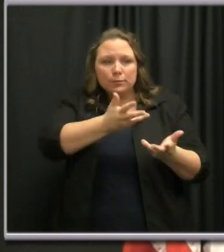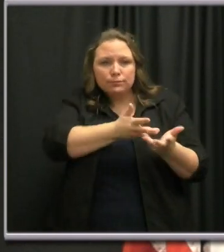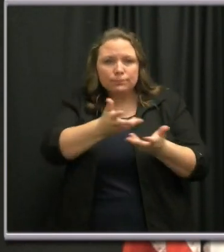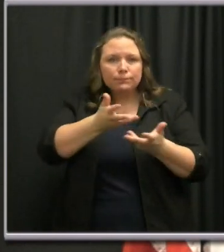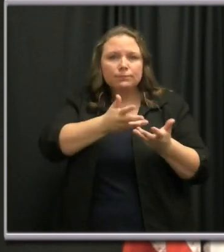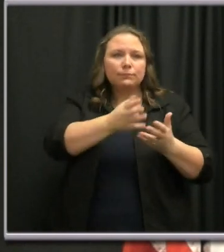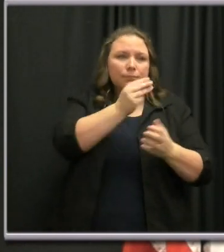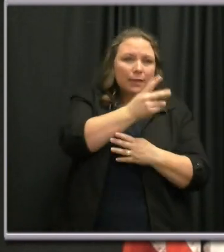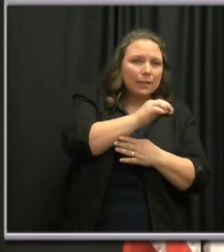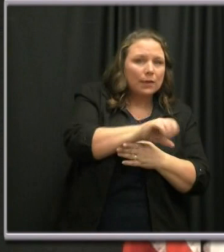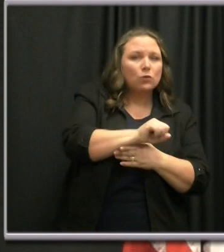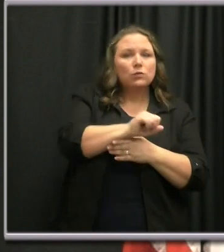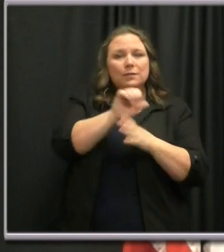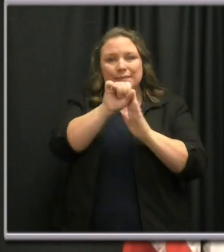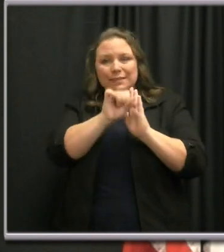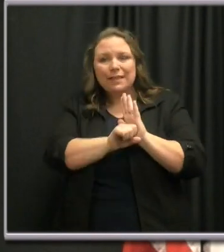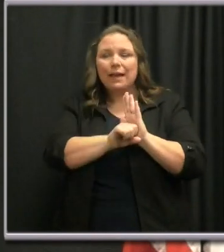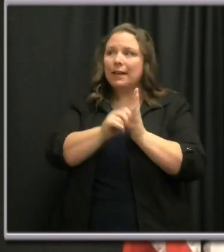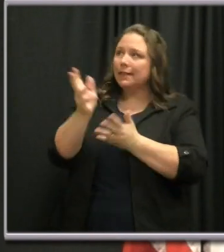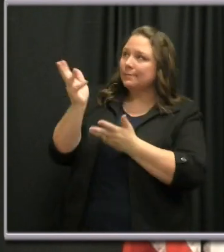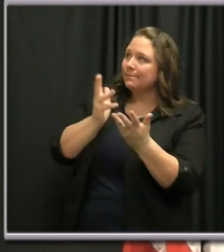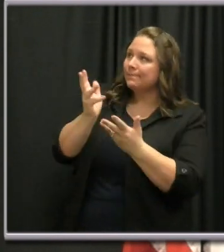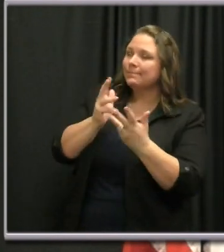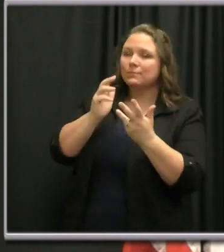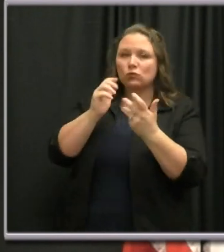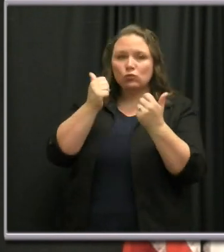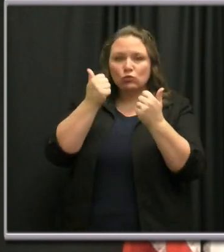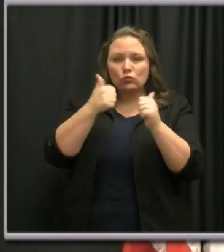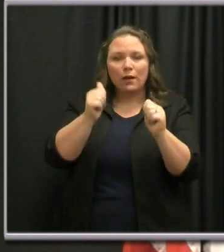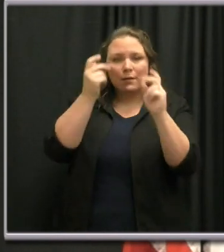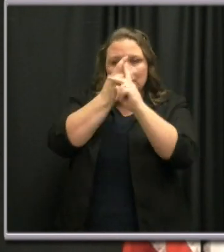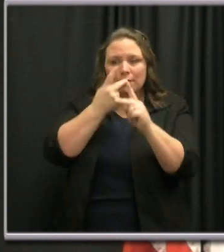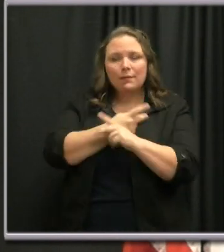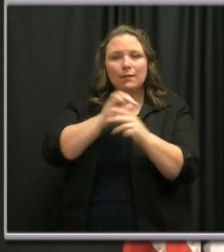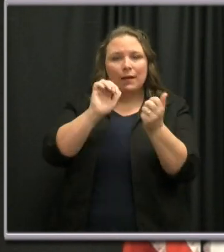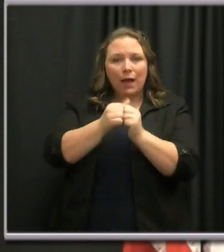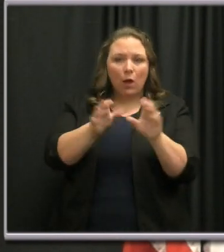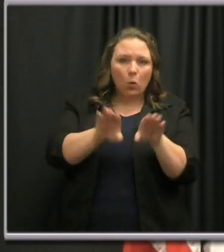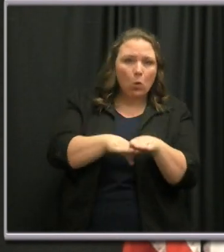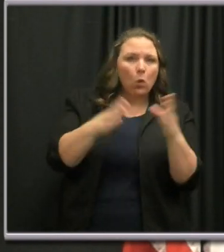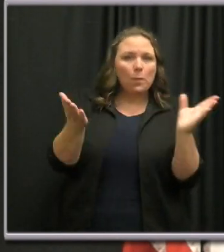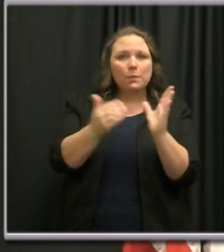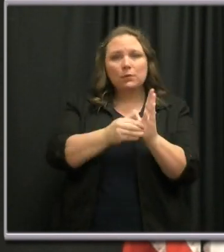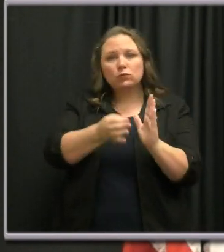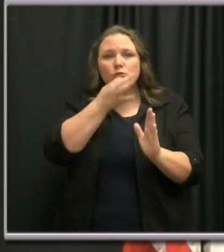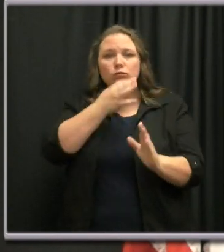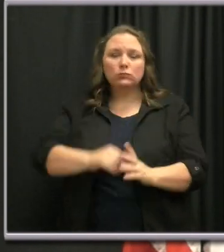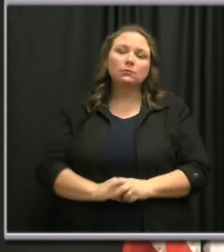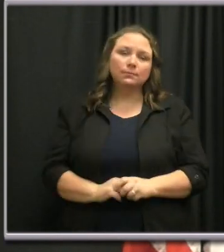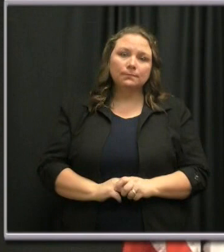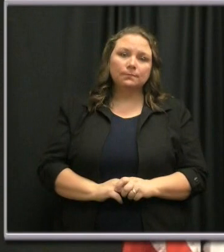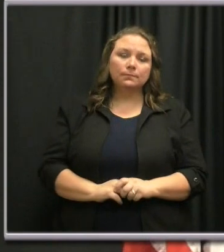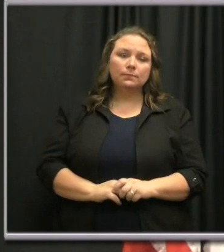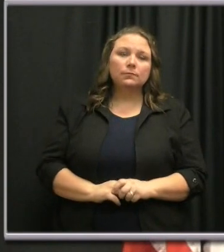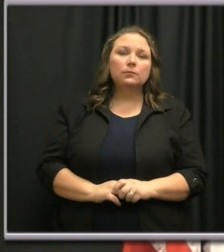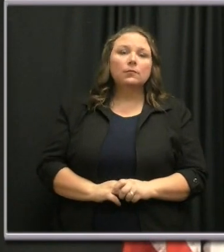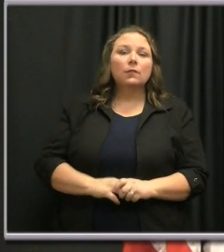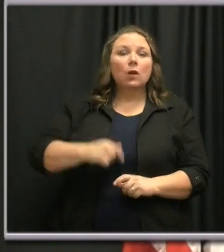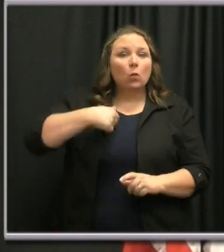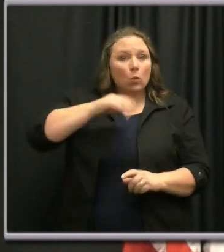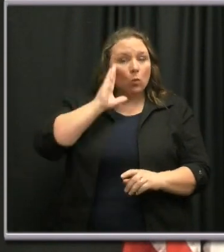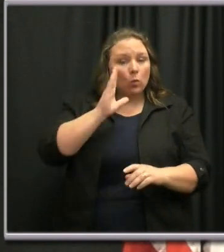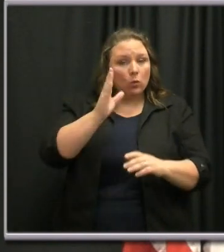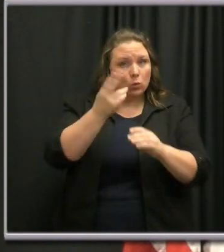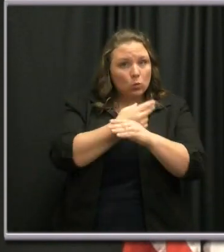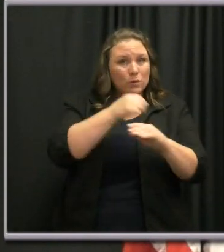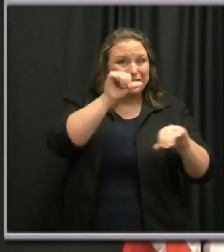mayors, and working with the state as we begin to map out how we will begin to emerge from the impact of COVID-19. We will use the best